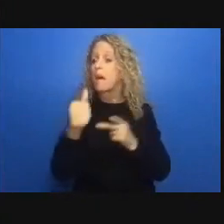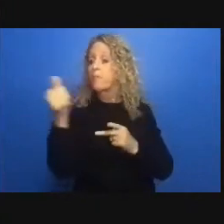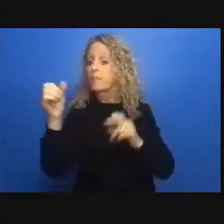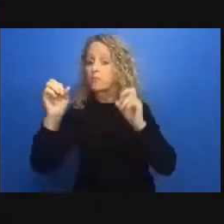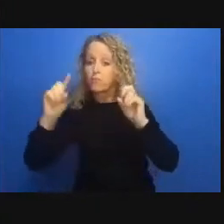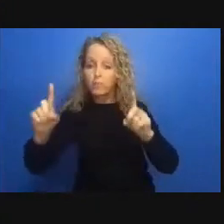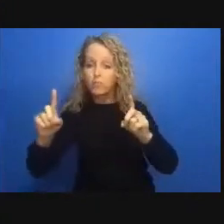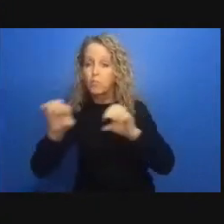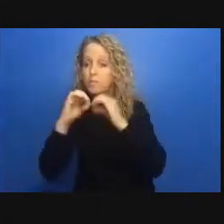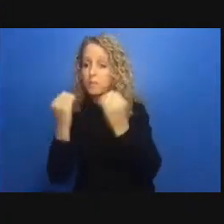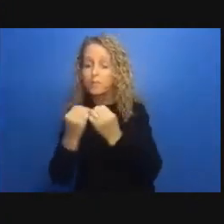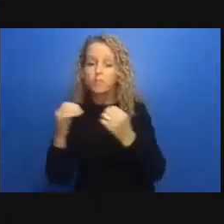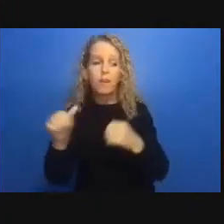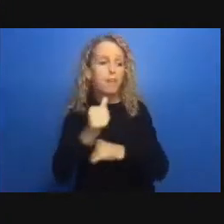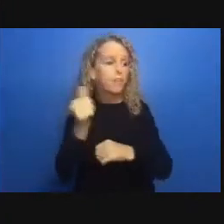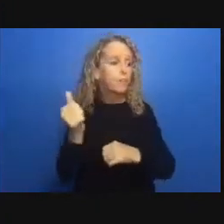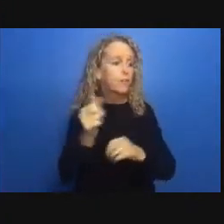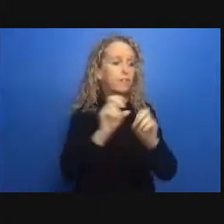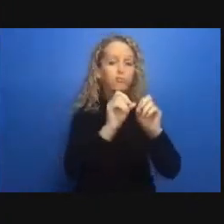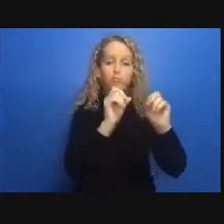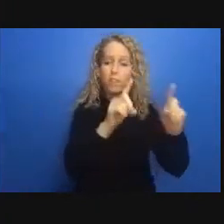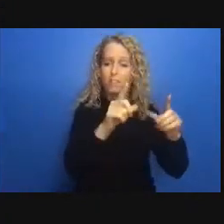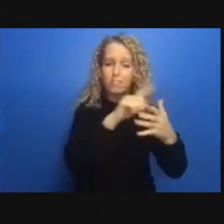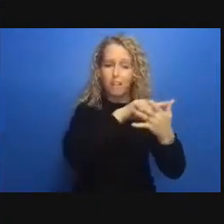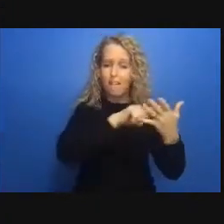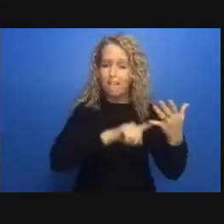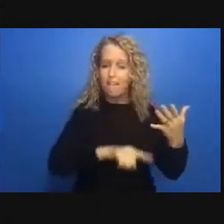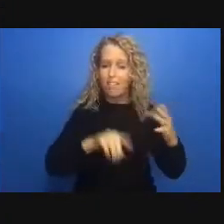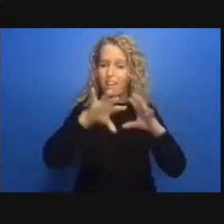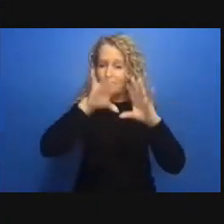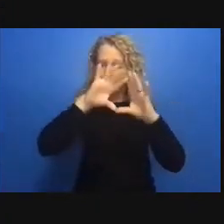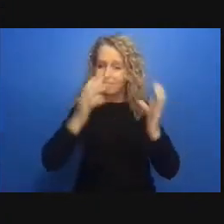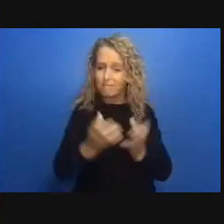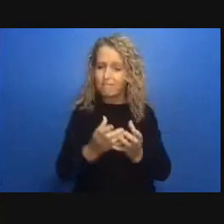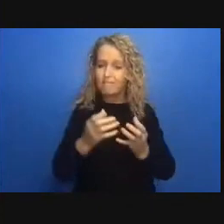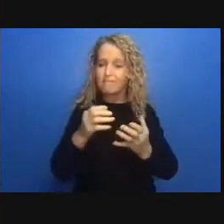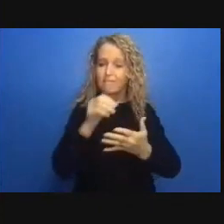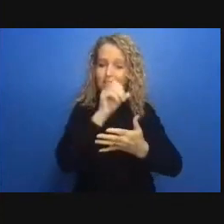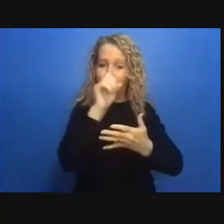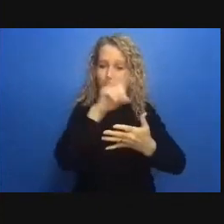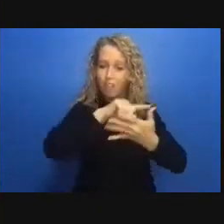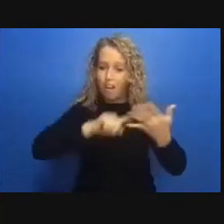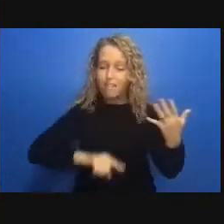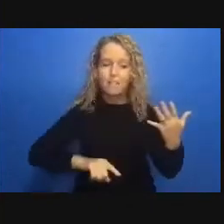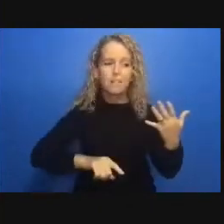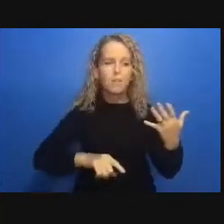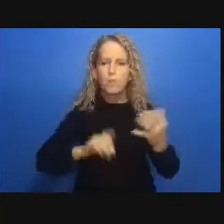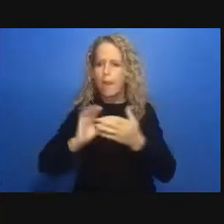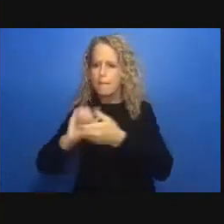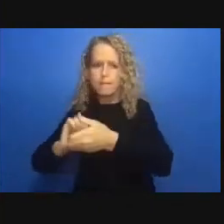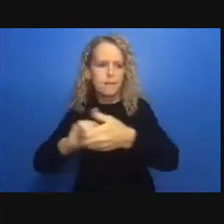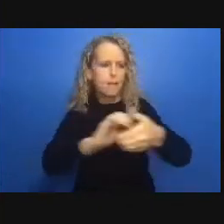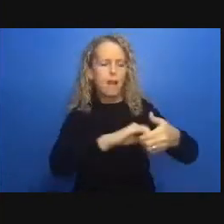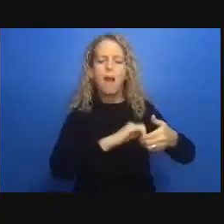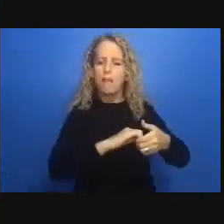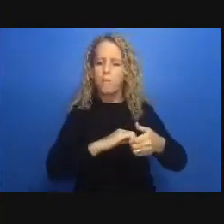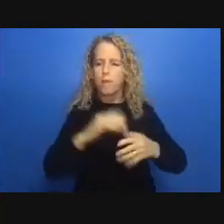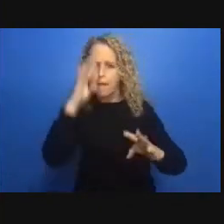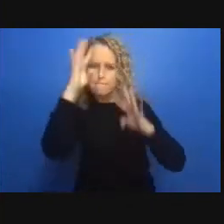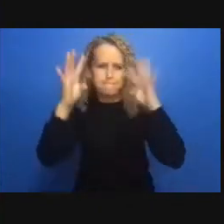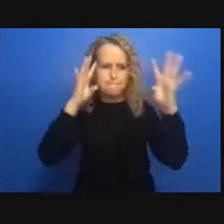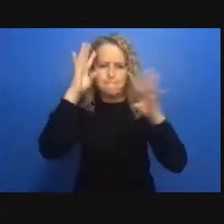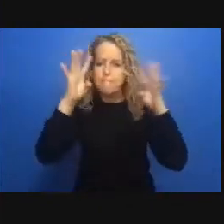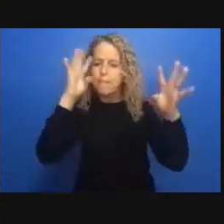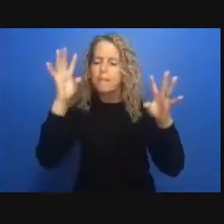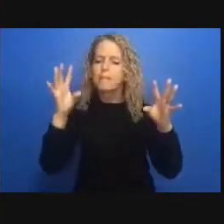other education elements of the ecosystem to provide innovative programming. This allows us to use the expertise here at